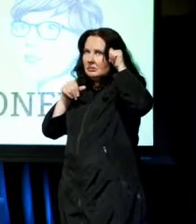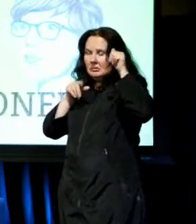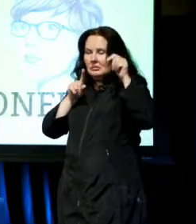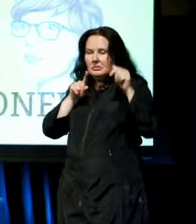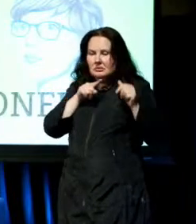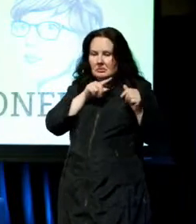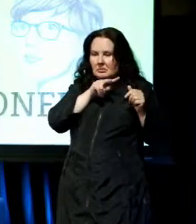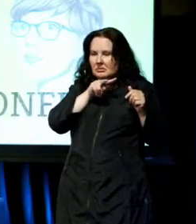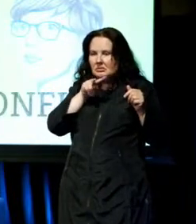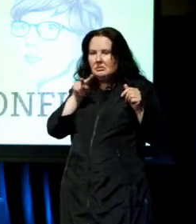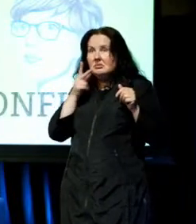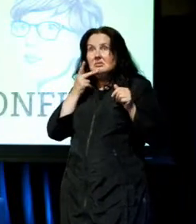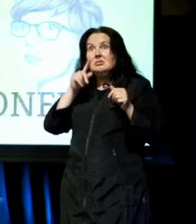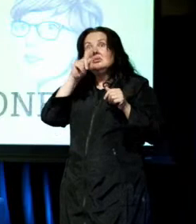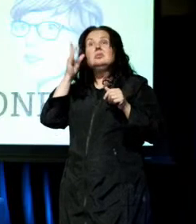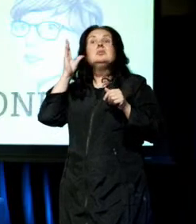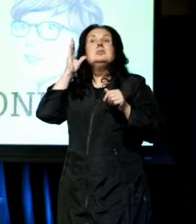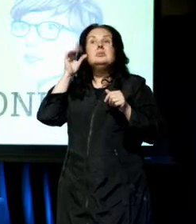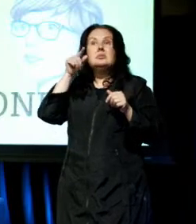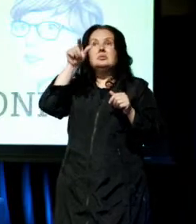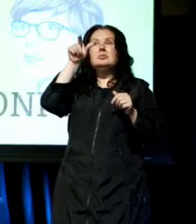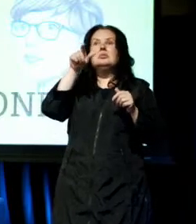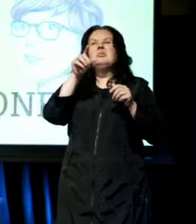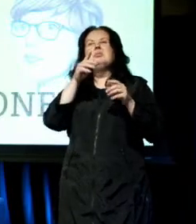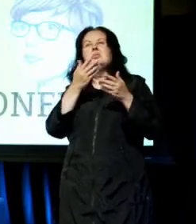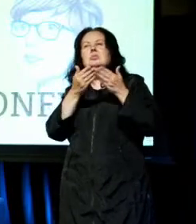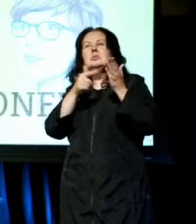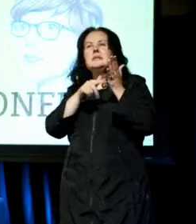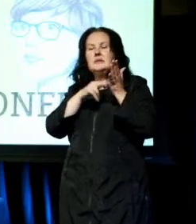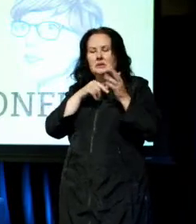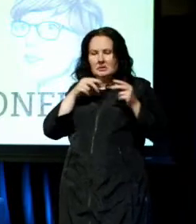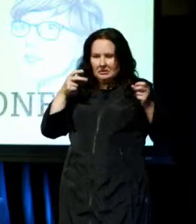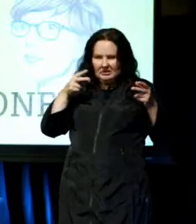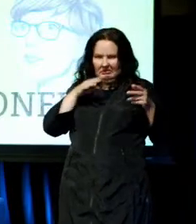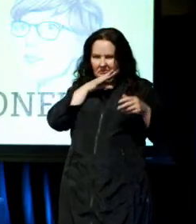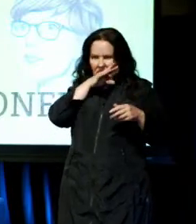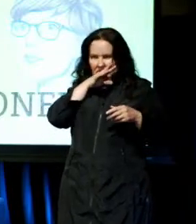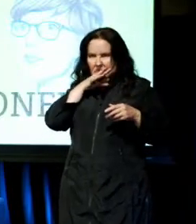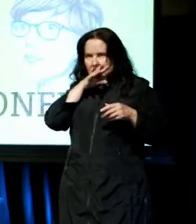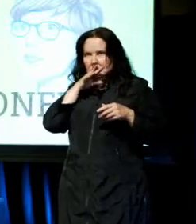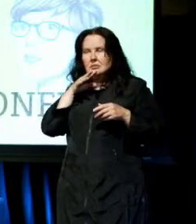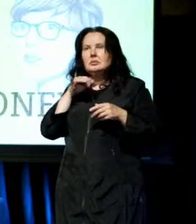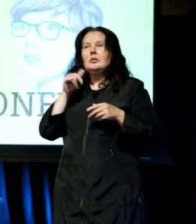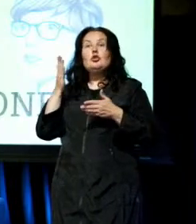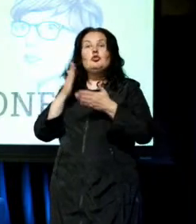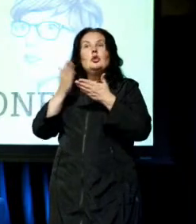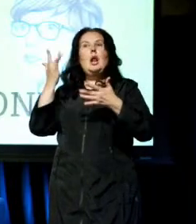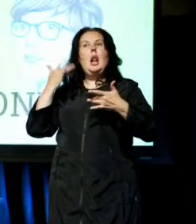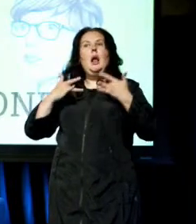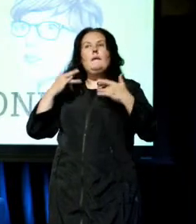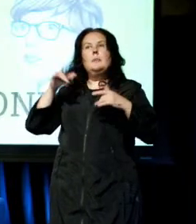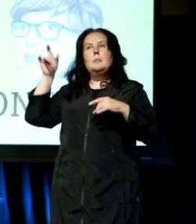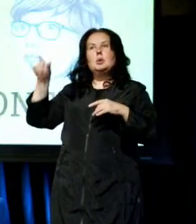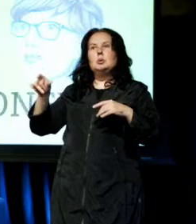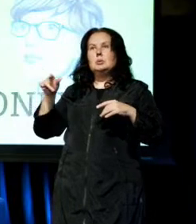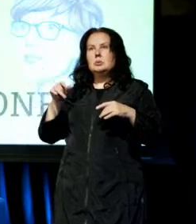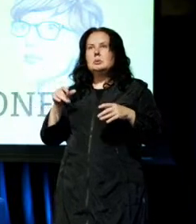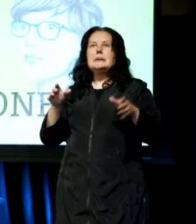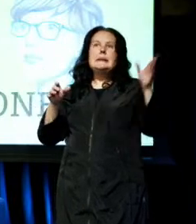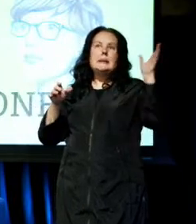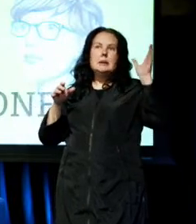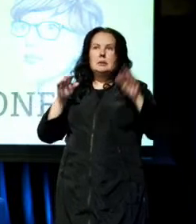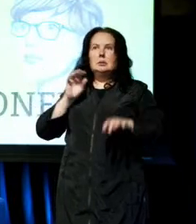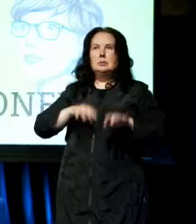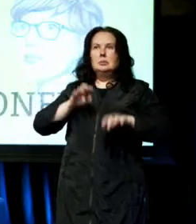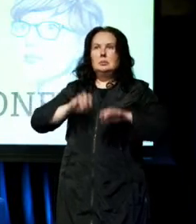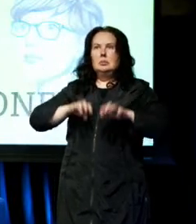We're actually hiring a real life person who is sitting remote and doing remote work in their home somewhere, and is listening to us and then typing